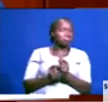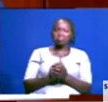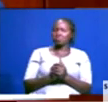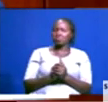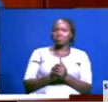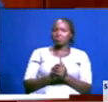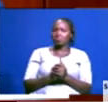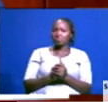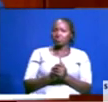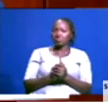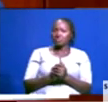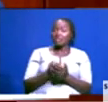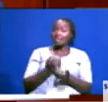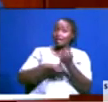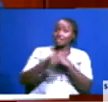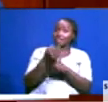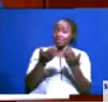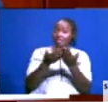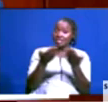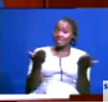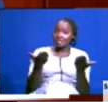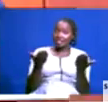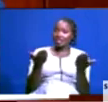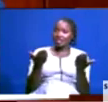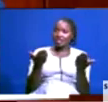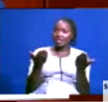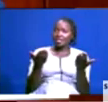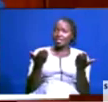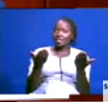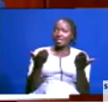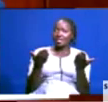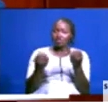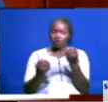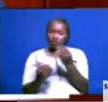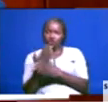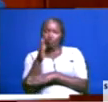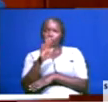The activities there are breeding ground